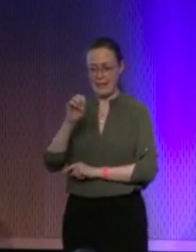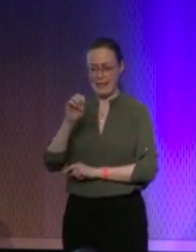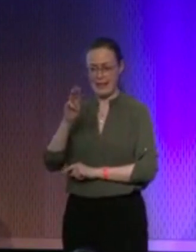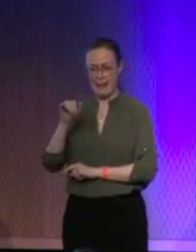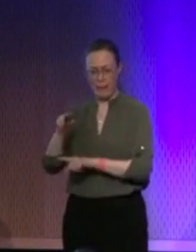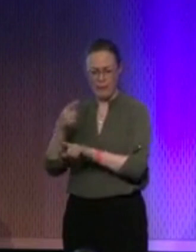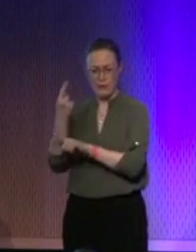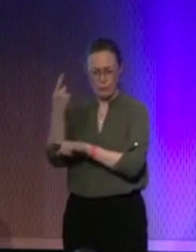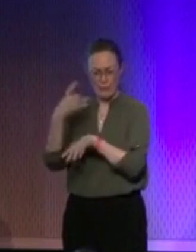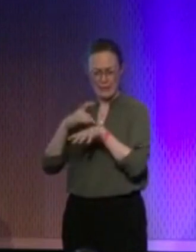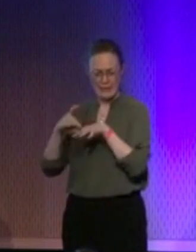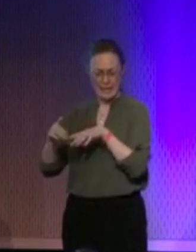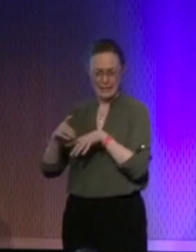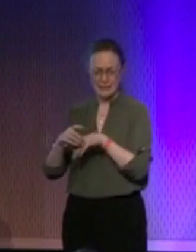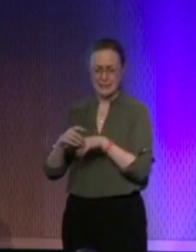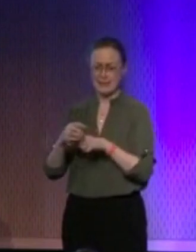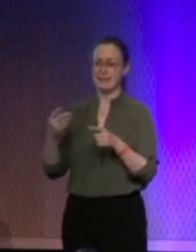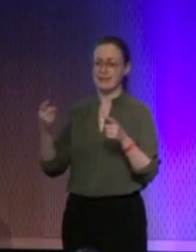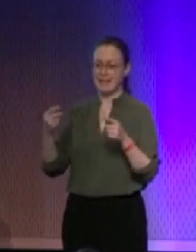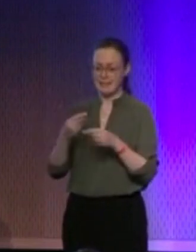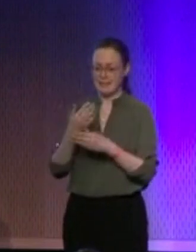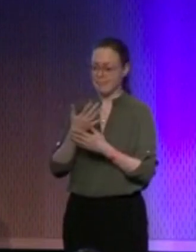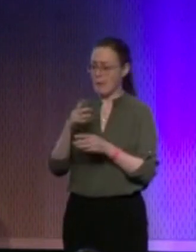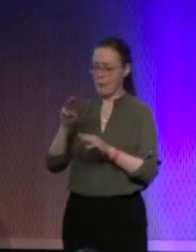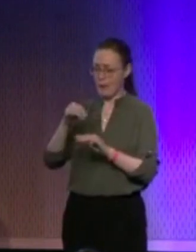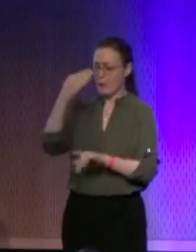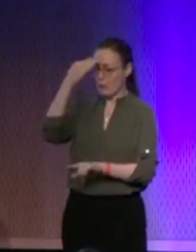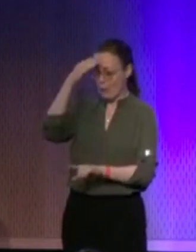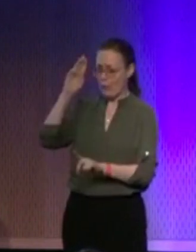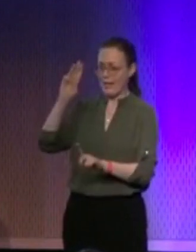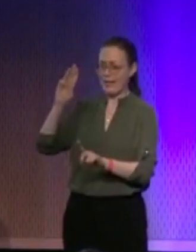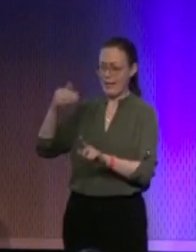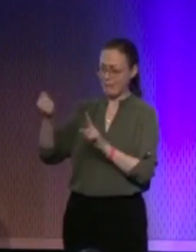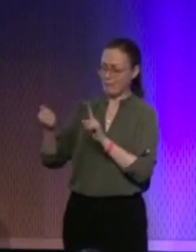name, is notorious for causing more